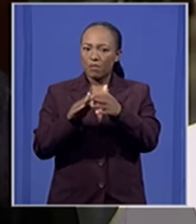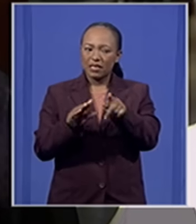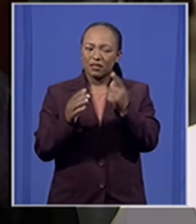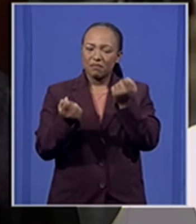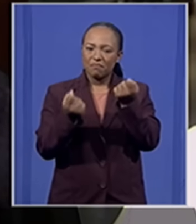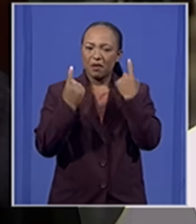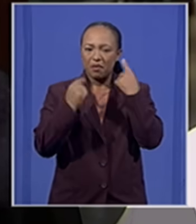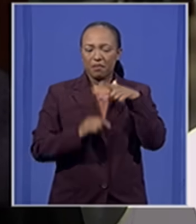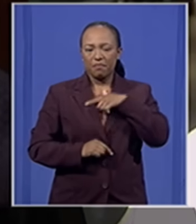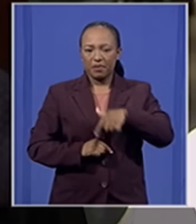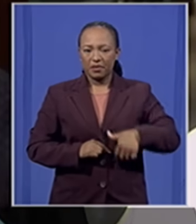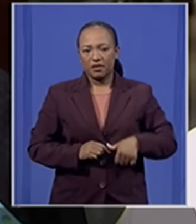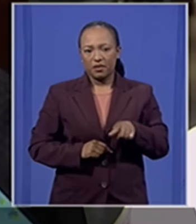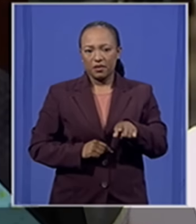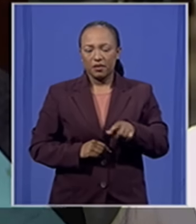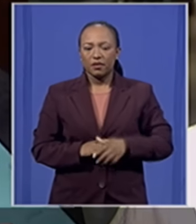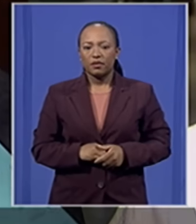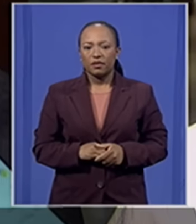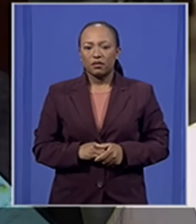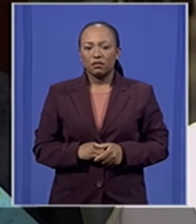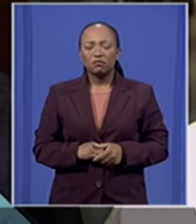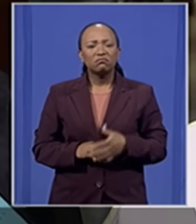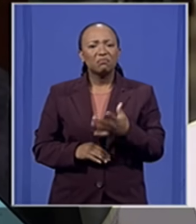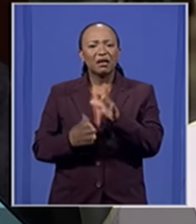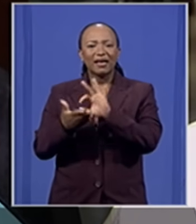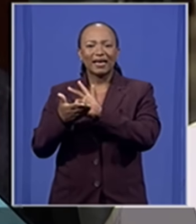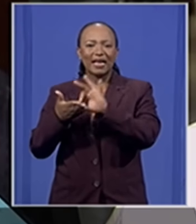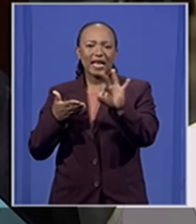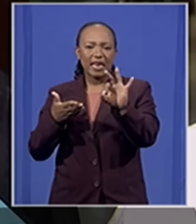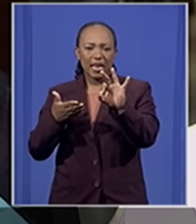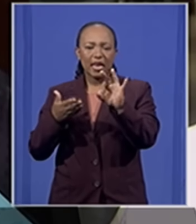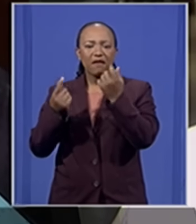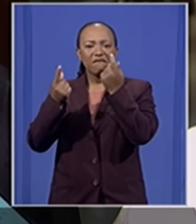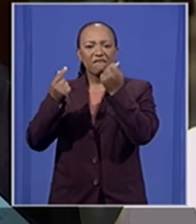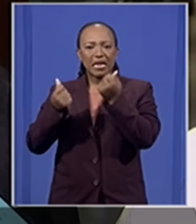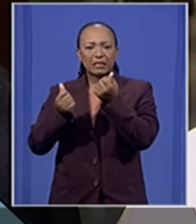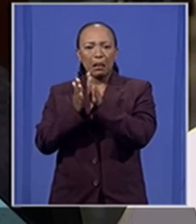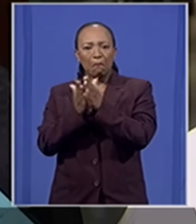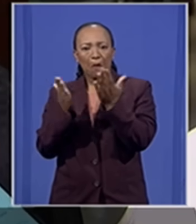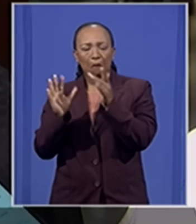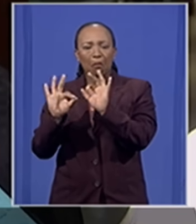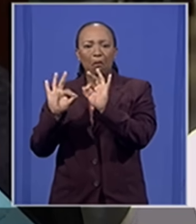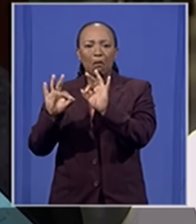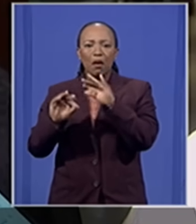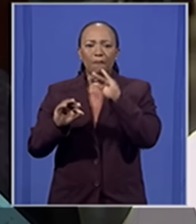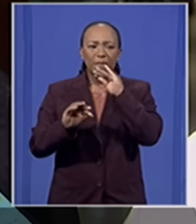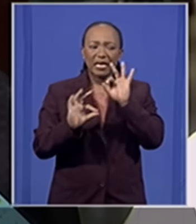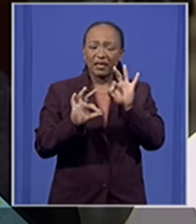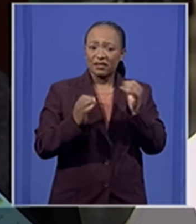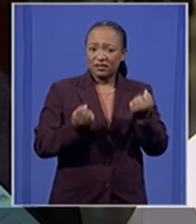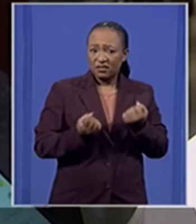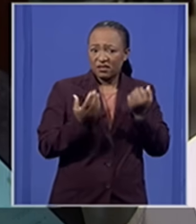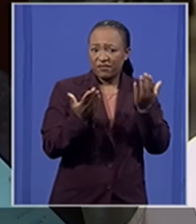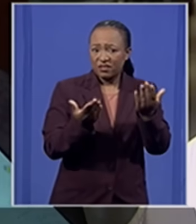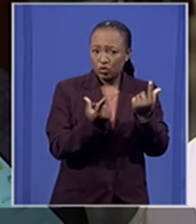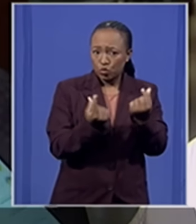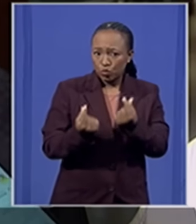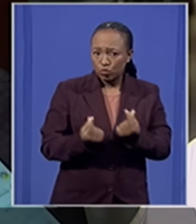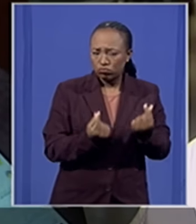audits do not lead to service delivery most of the time, and that is the case. Now our opponents and